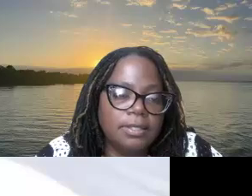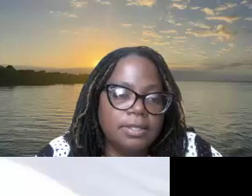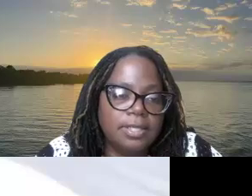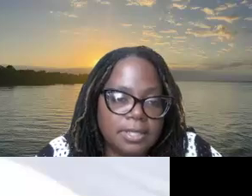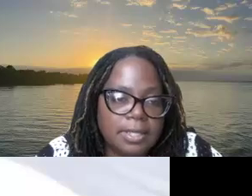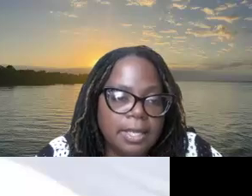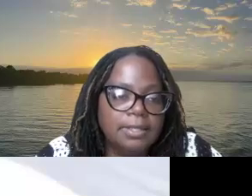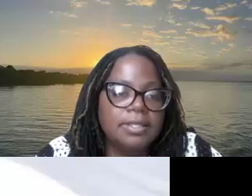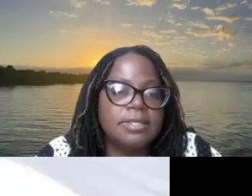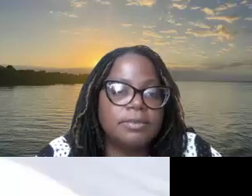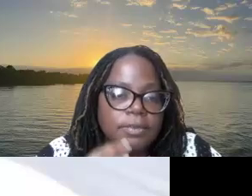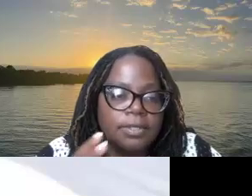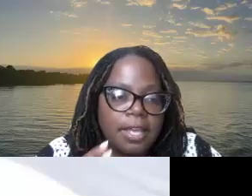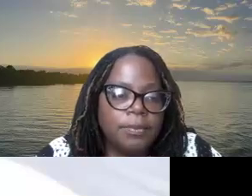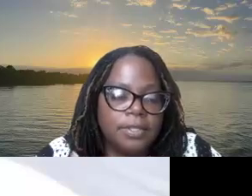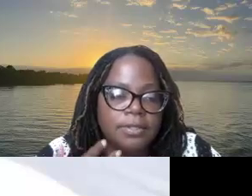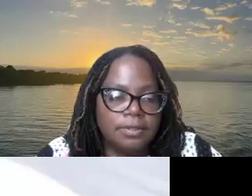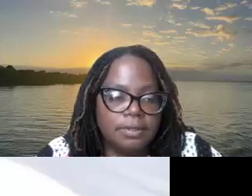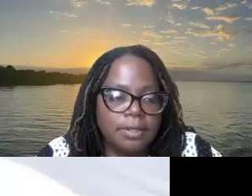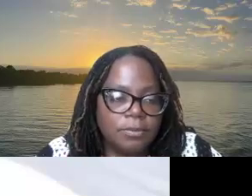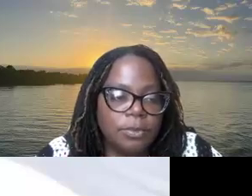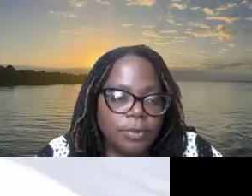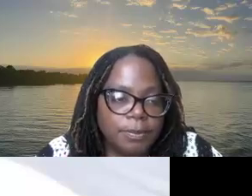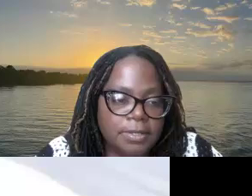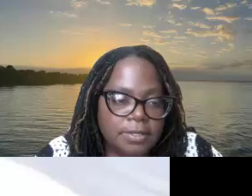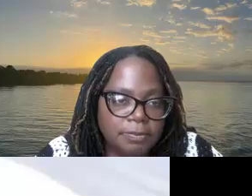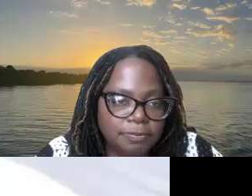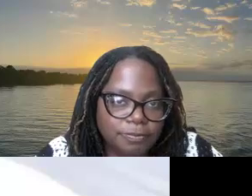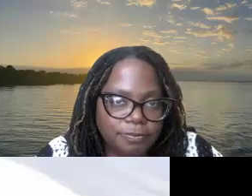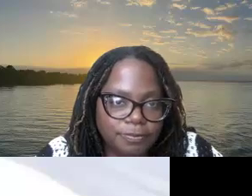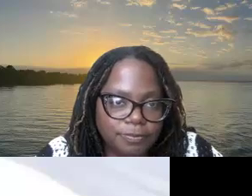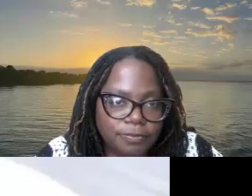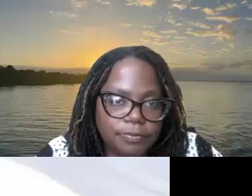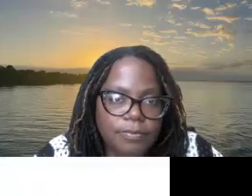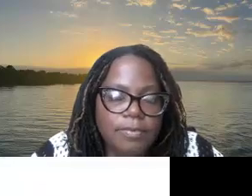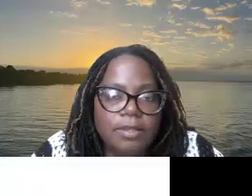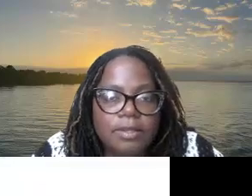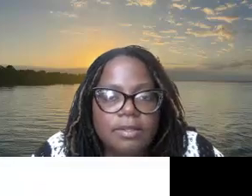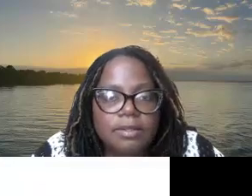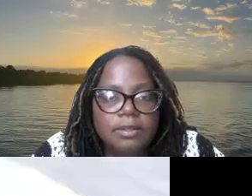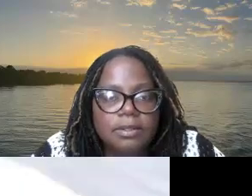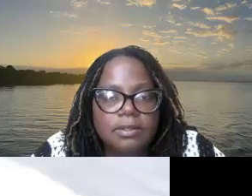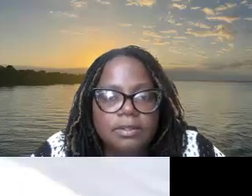that and to listen to that is how we can do our work best.